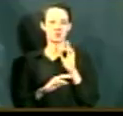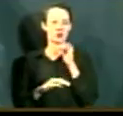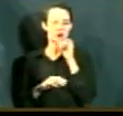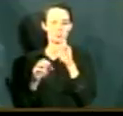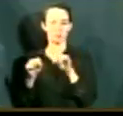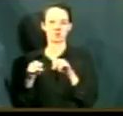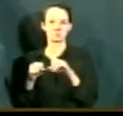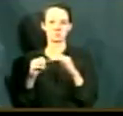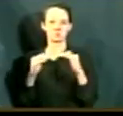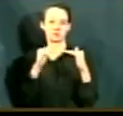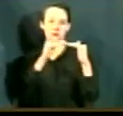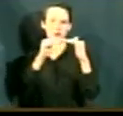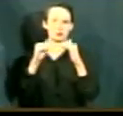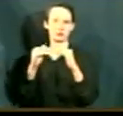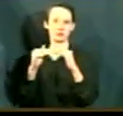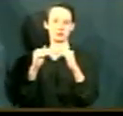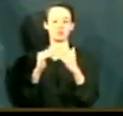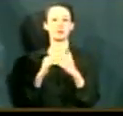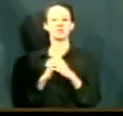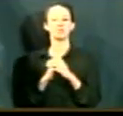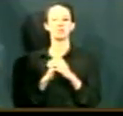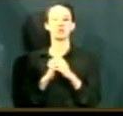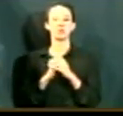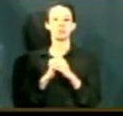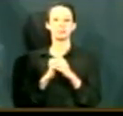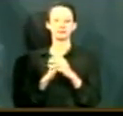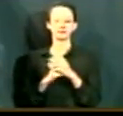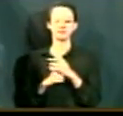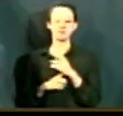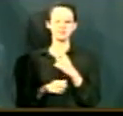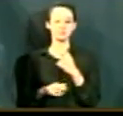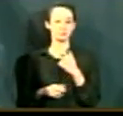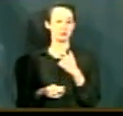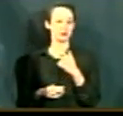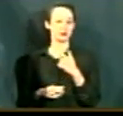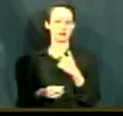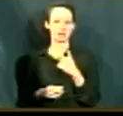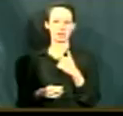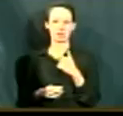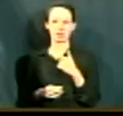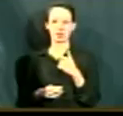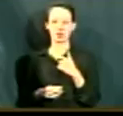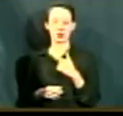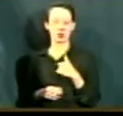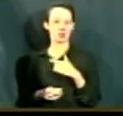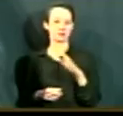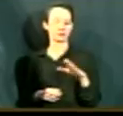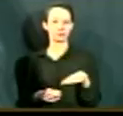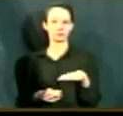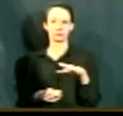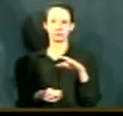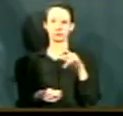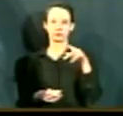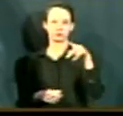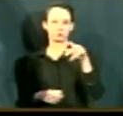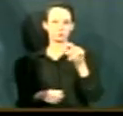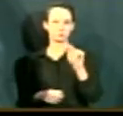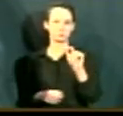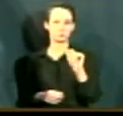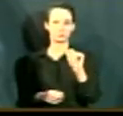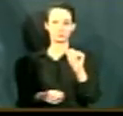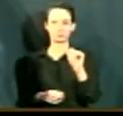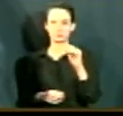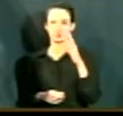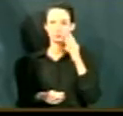the parent voice on the board, that's why I ran. I came all the way through as a PTA mom and as a businesswoman and as a